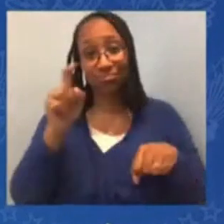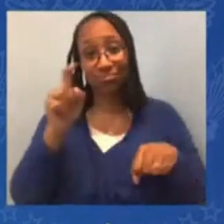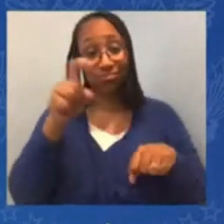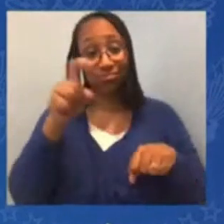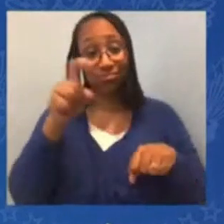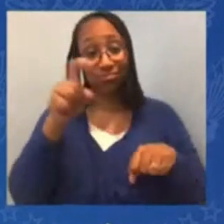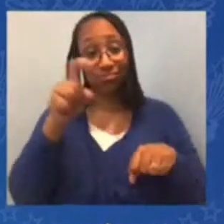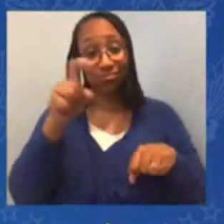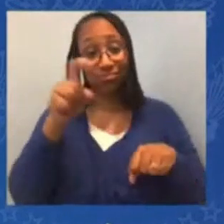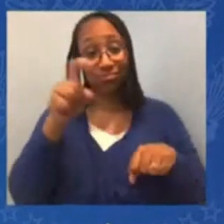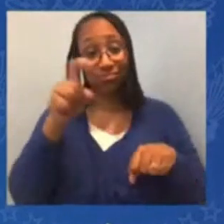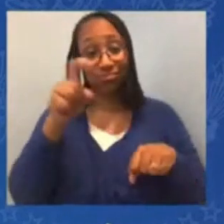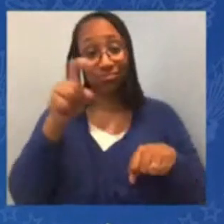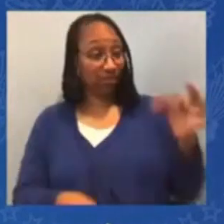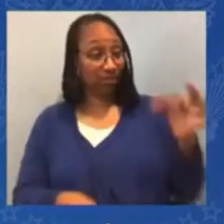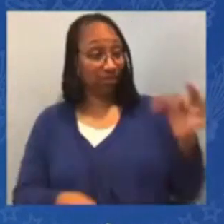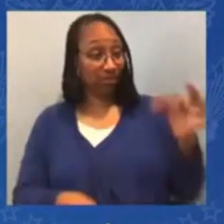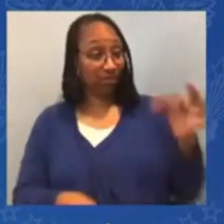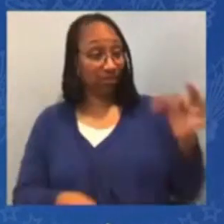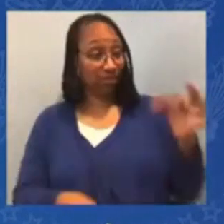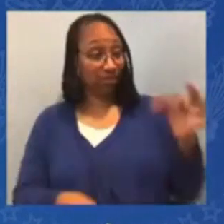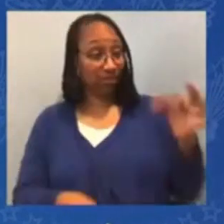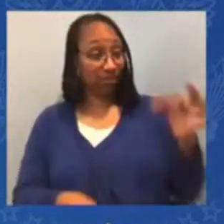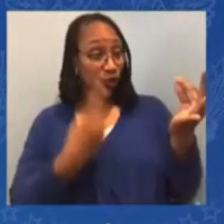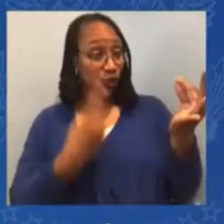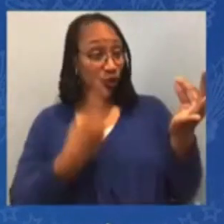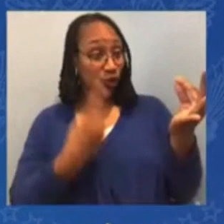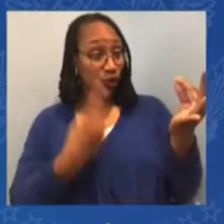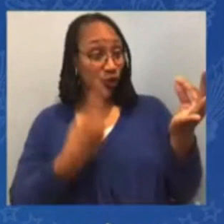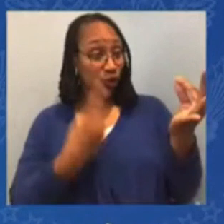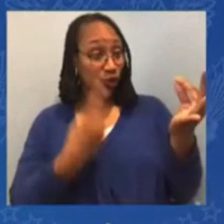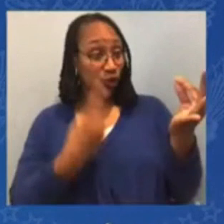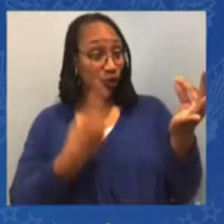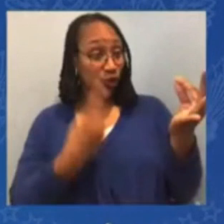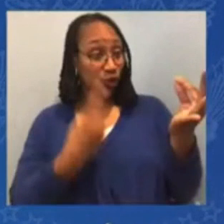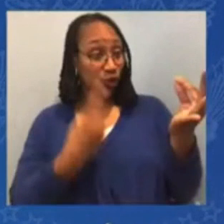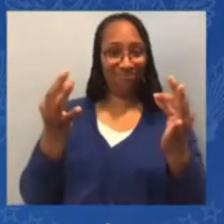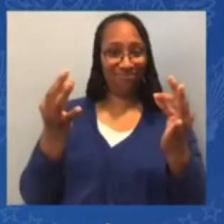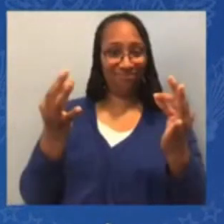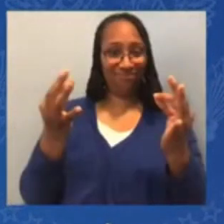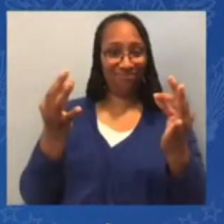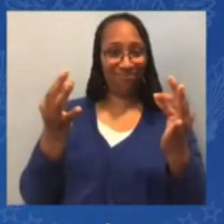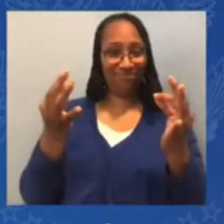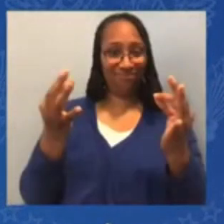and something to hope for was to fulfill the promise I made to my